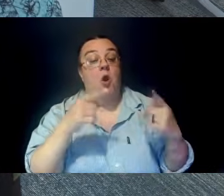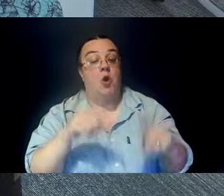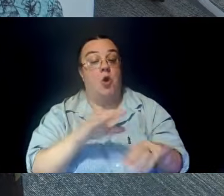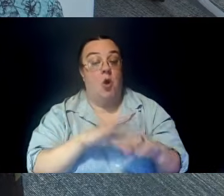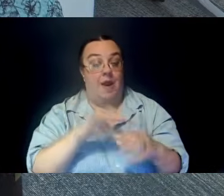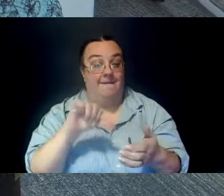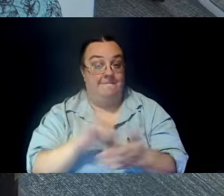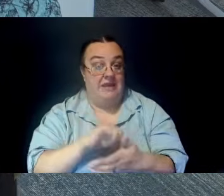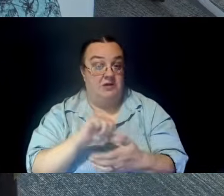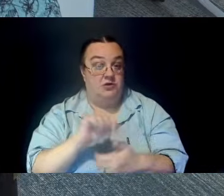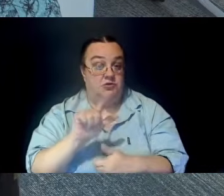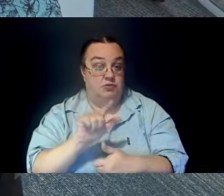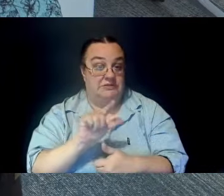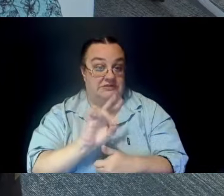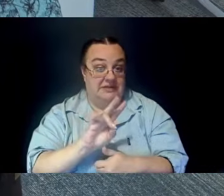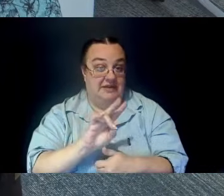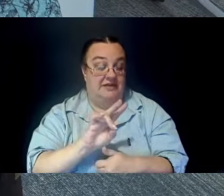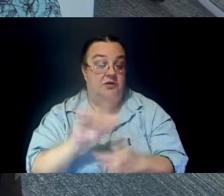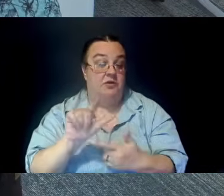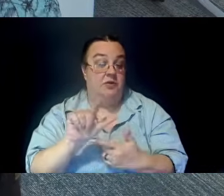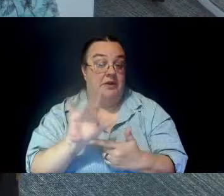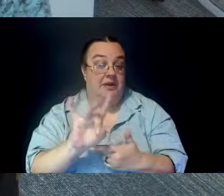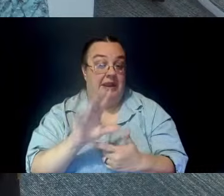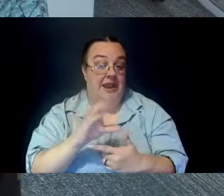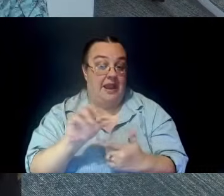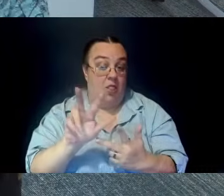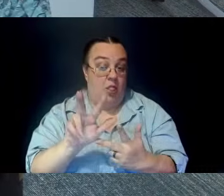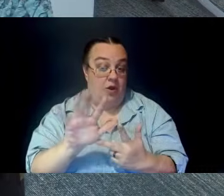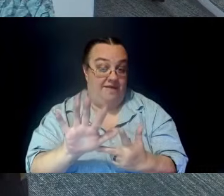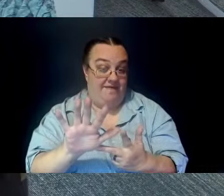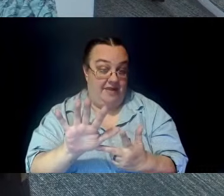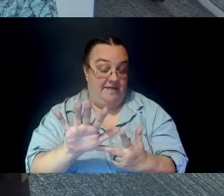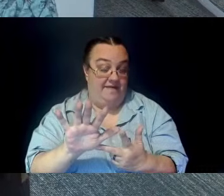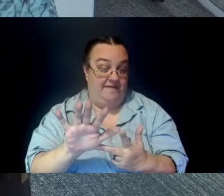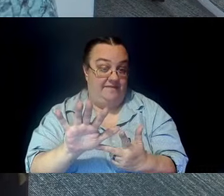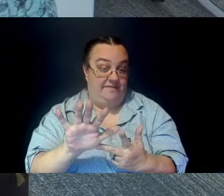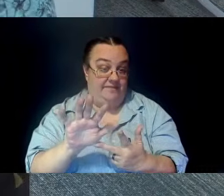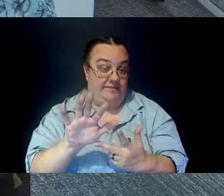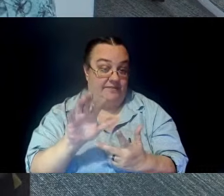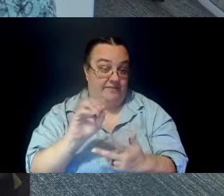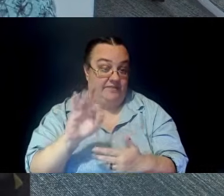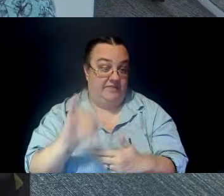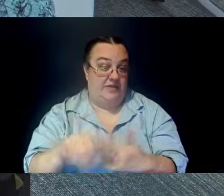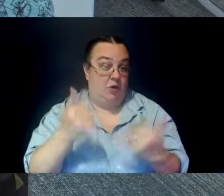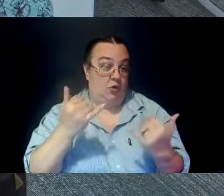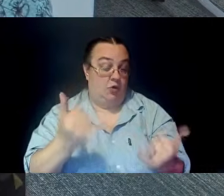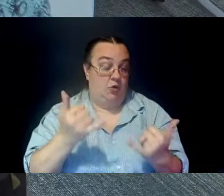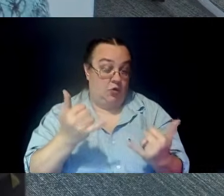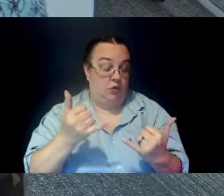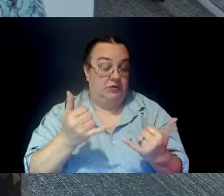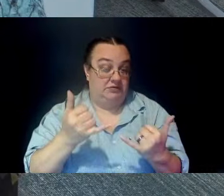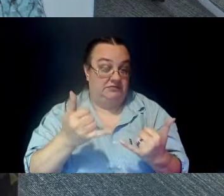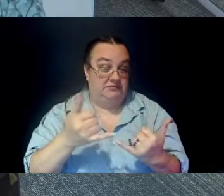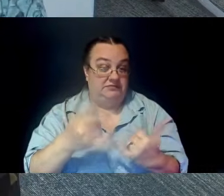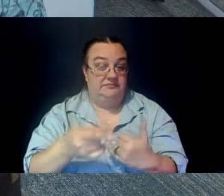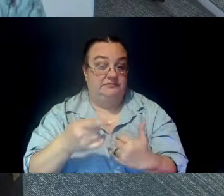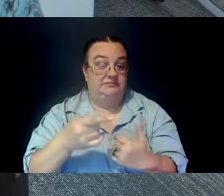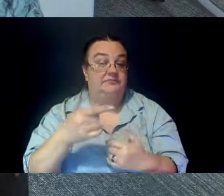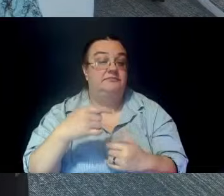page 27, 28, and 35 of the current project,